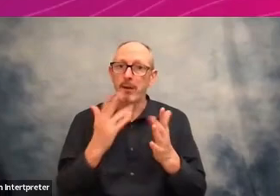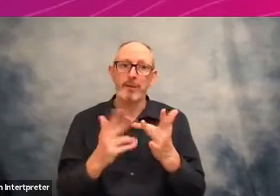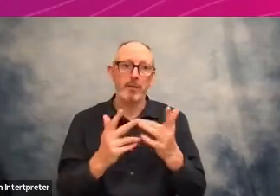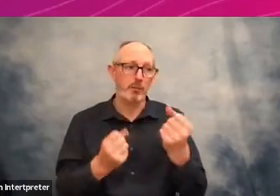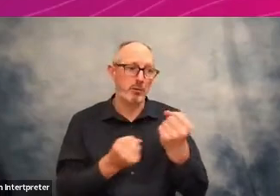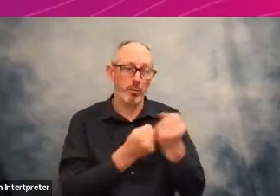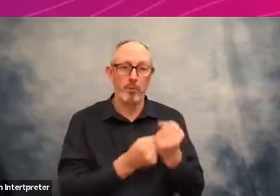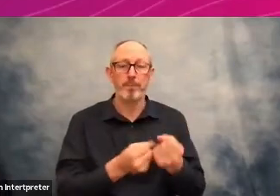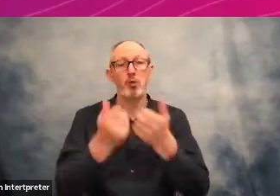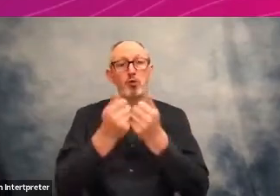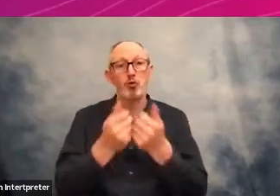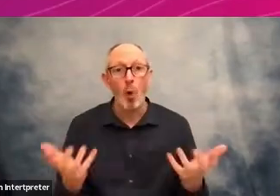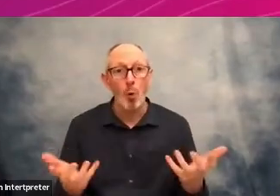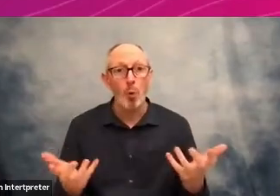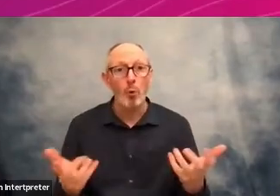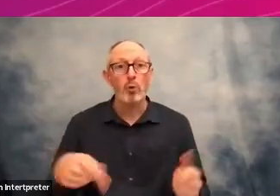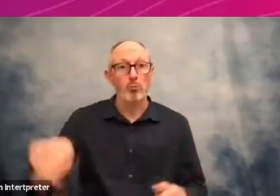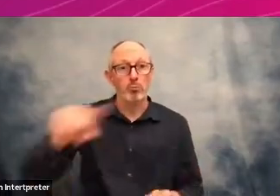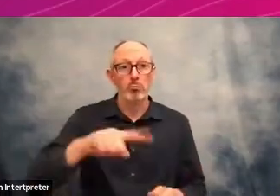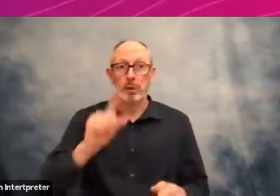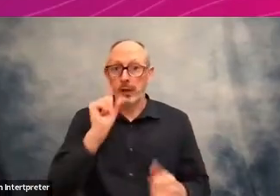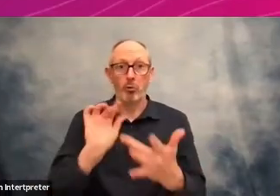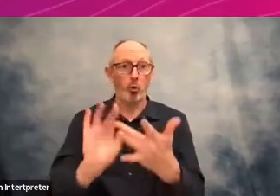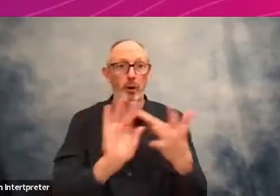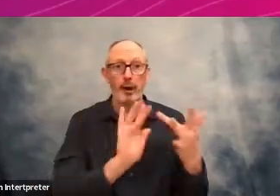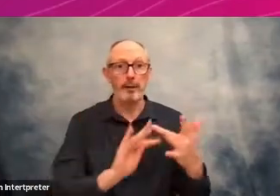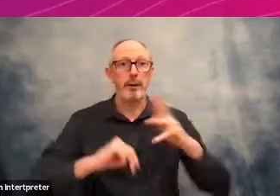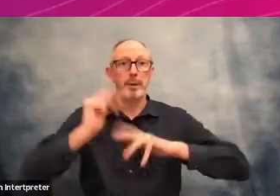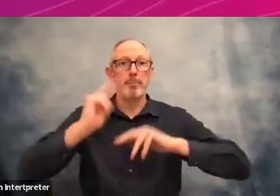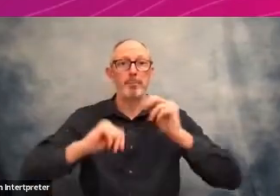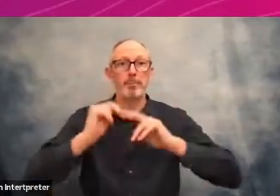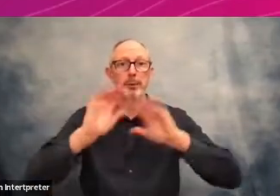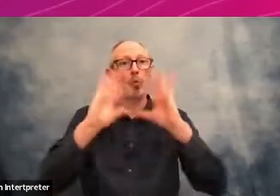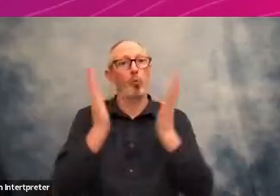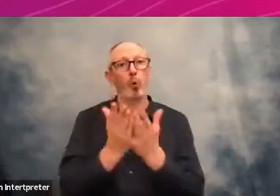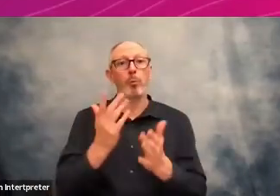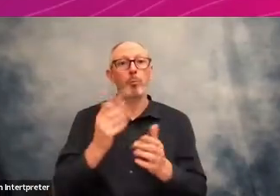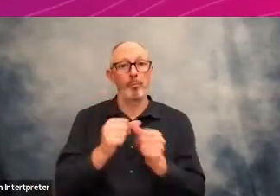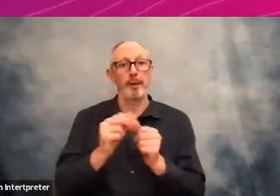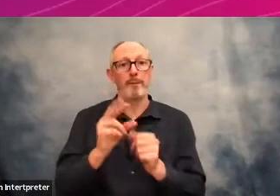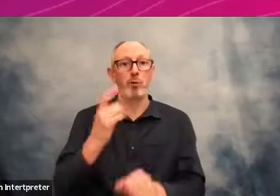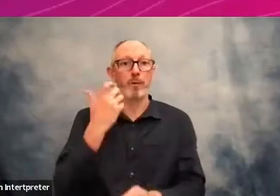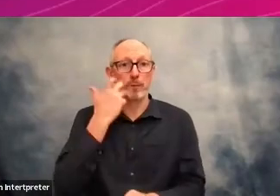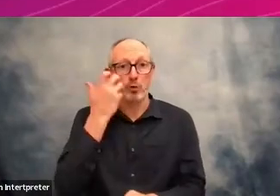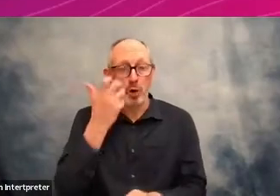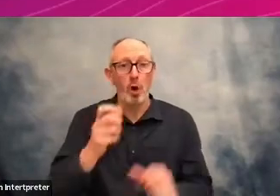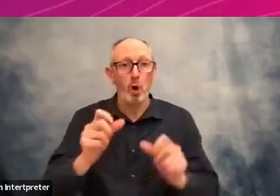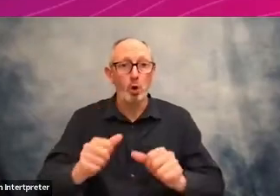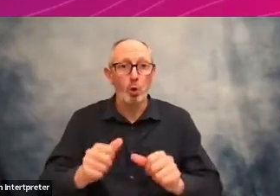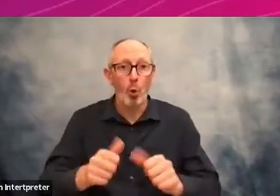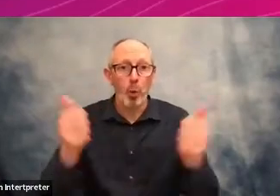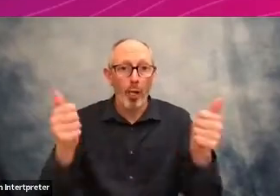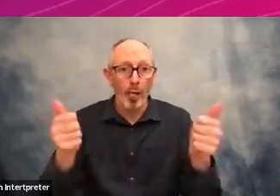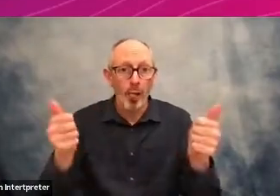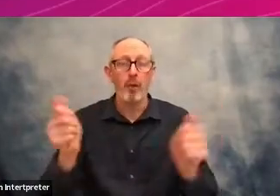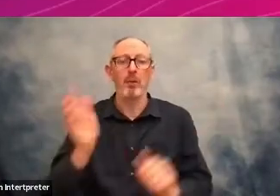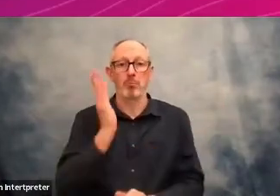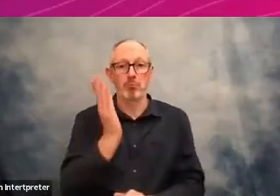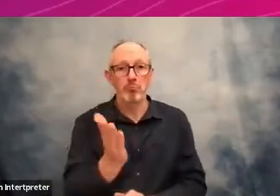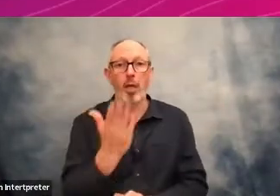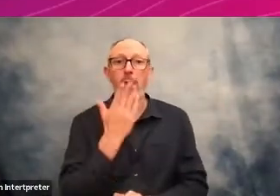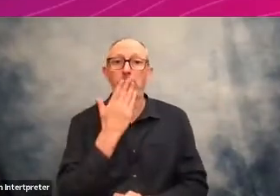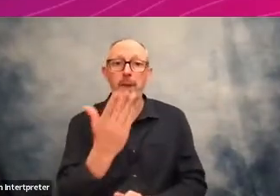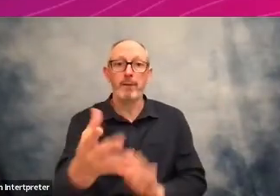you to connect and to build the world together that we can all live in. So go well, and thank you for joining us